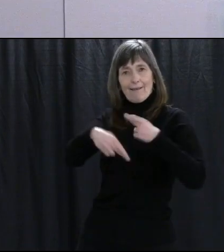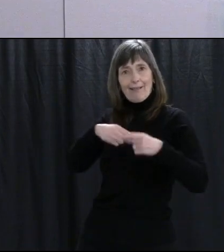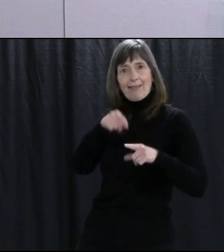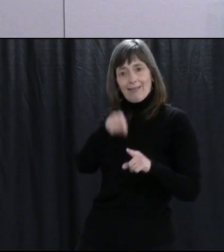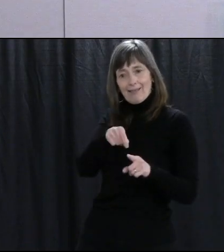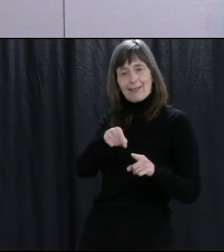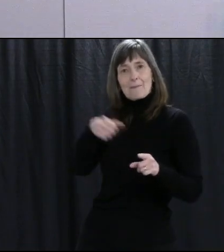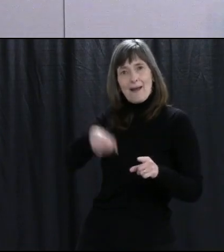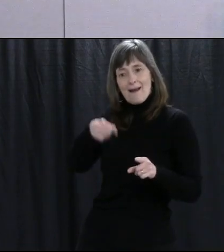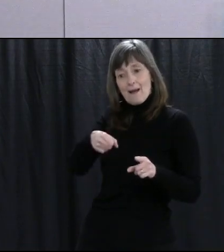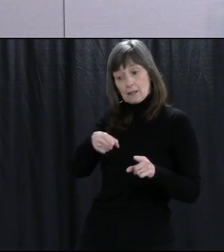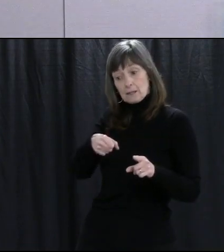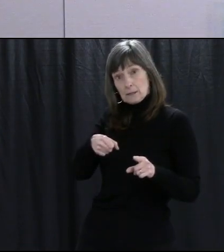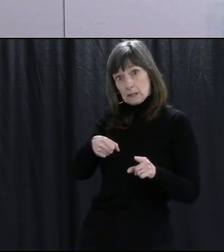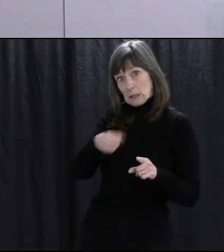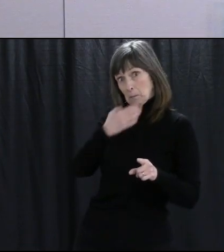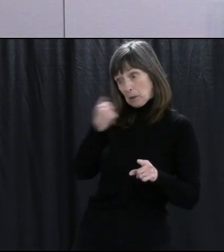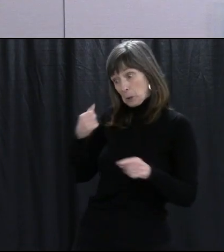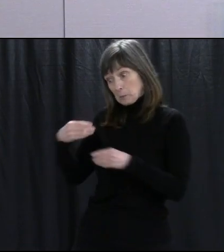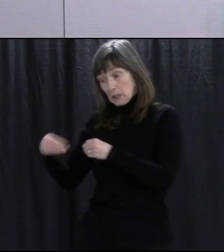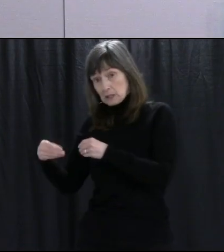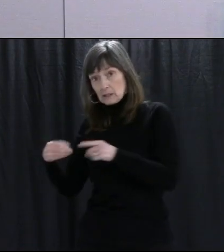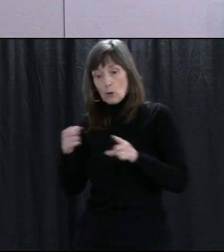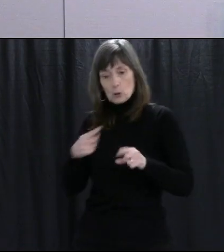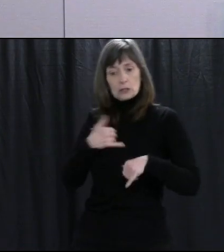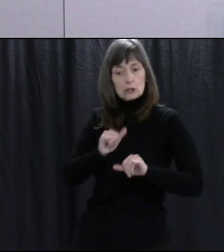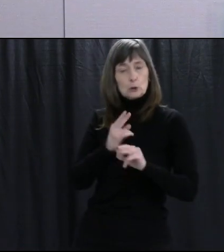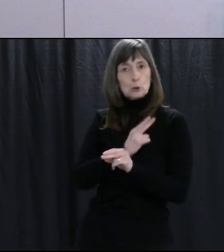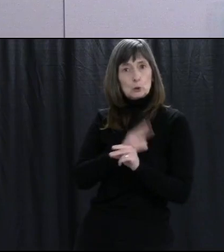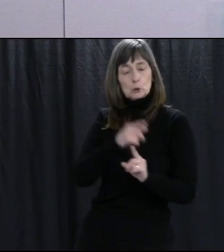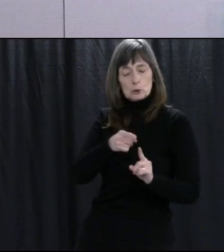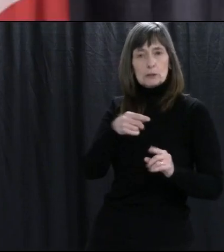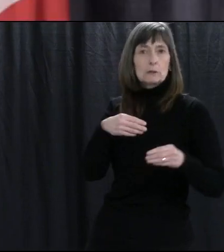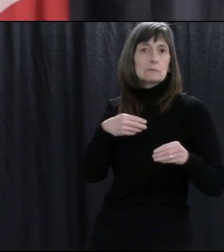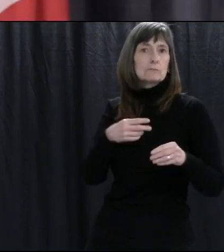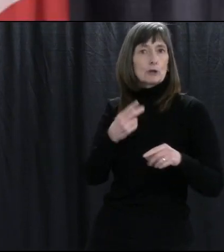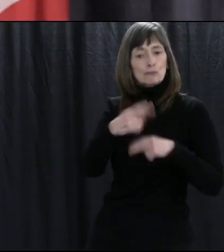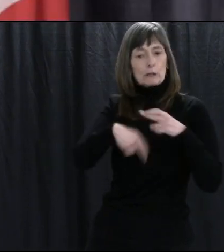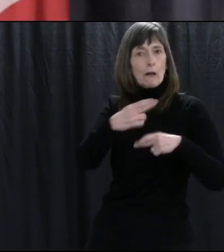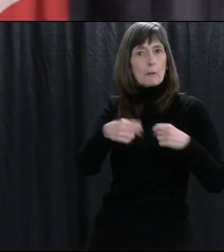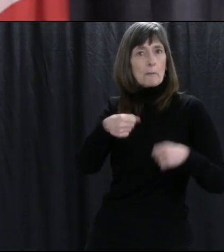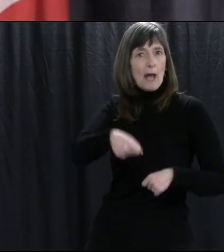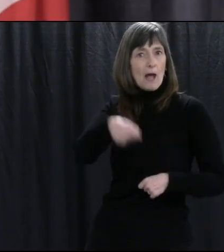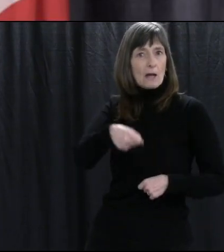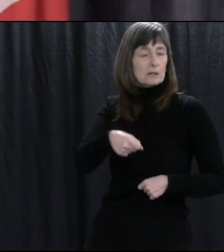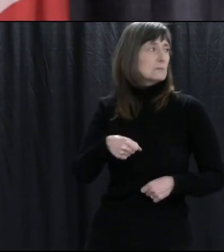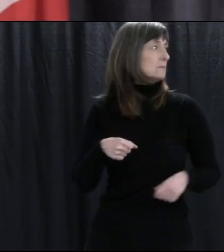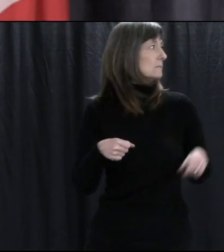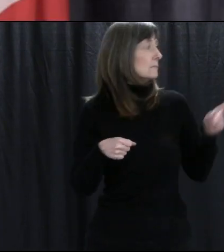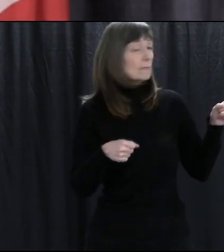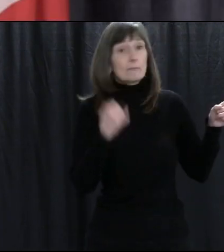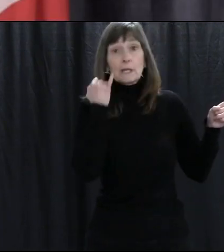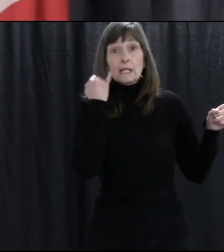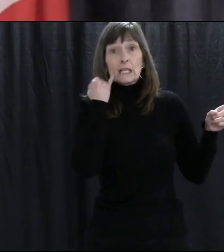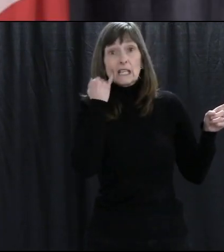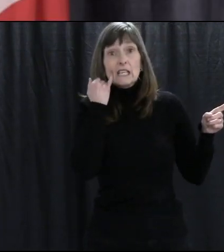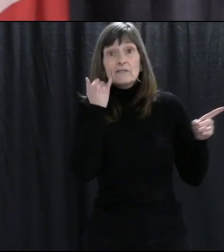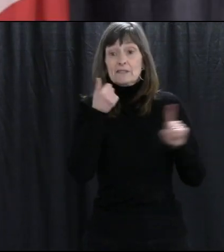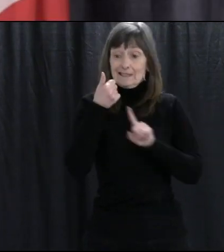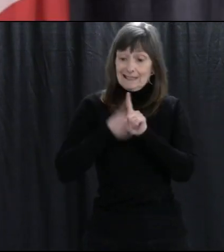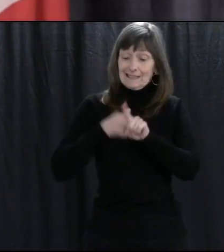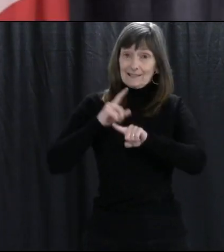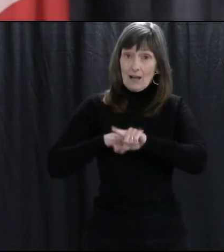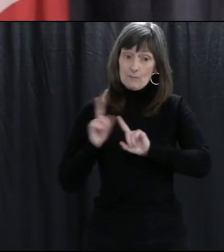safer and better to be using plastic bags that you can then just throw away? So I think as long as you are taking clean bags to the